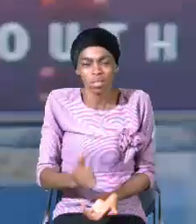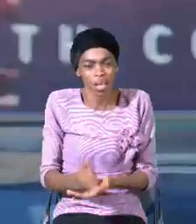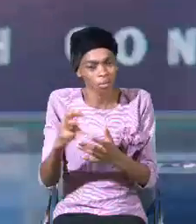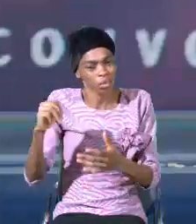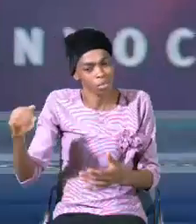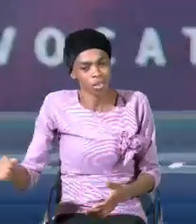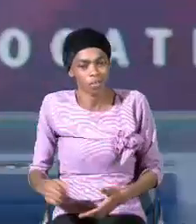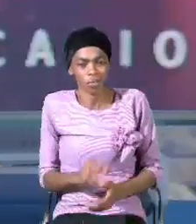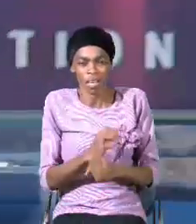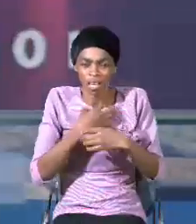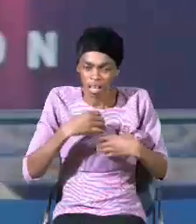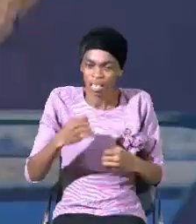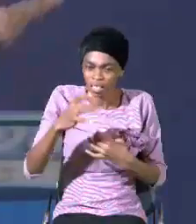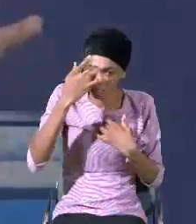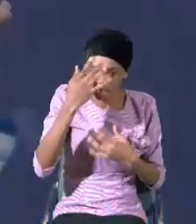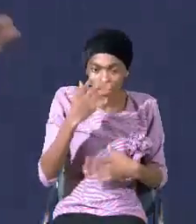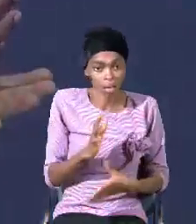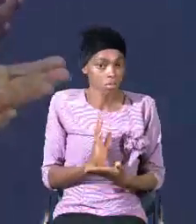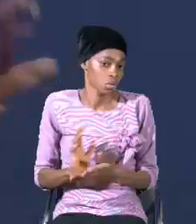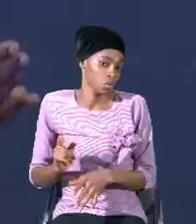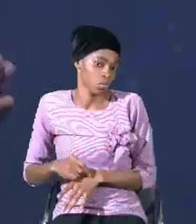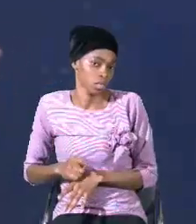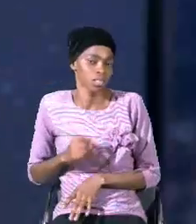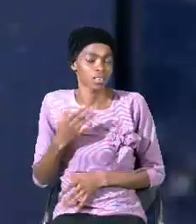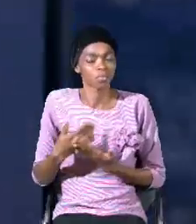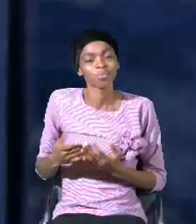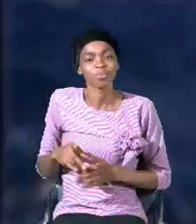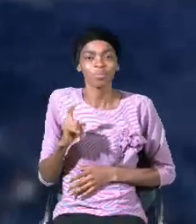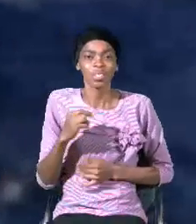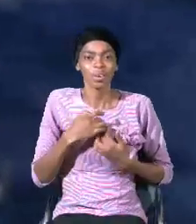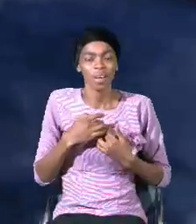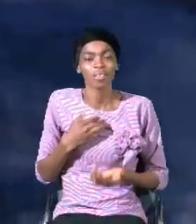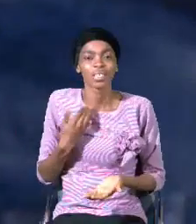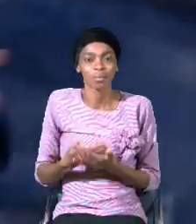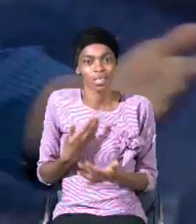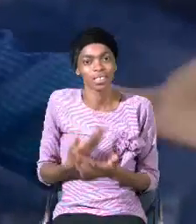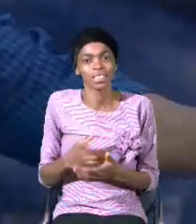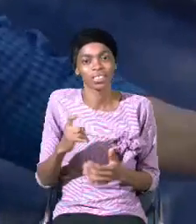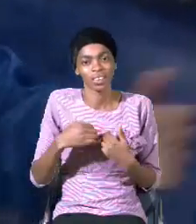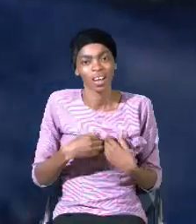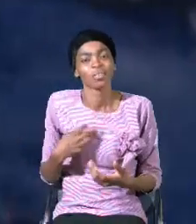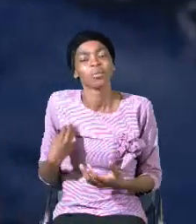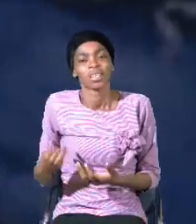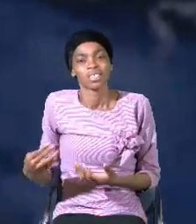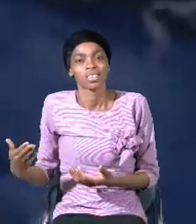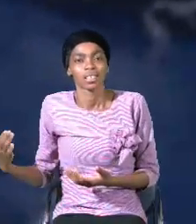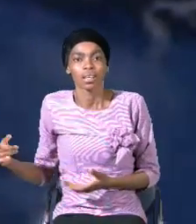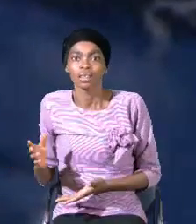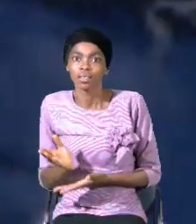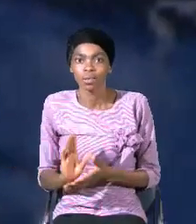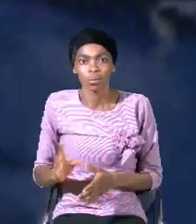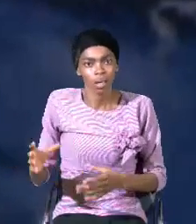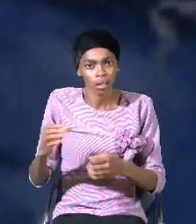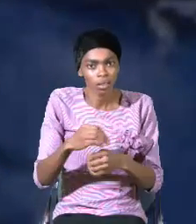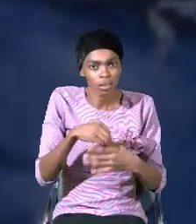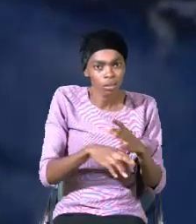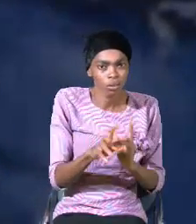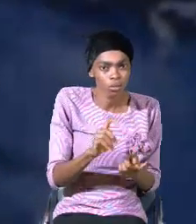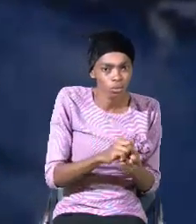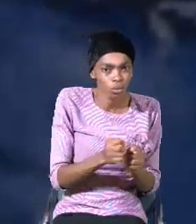know, sometimes already you have the money, you have the material things, and somebody gets into trouble.